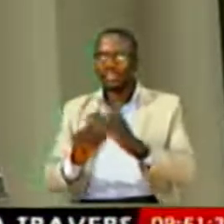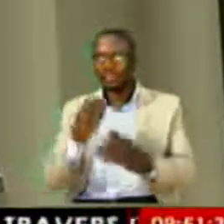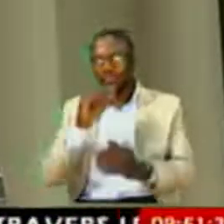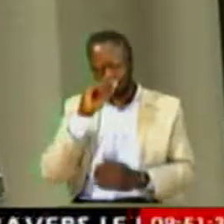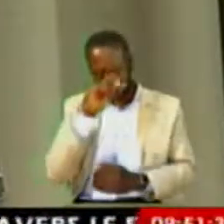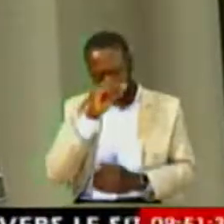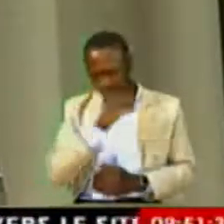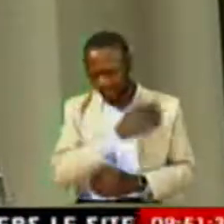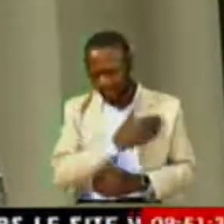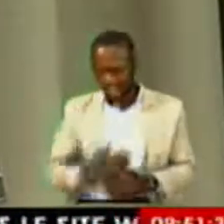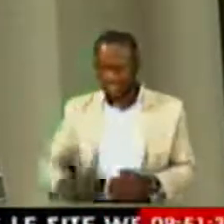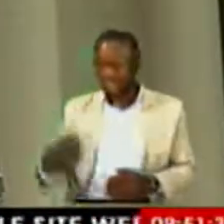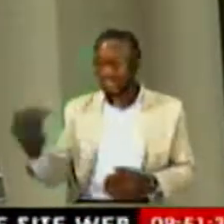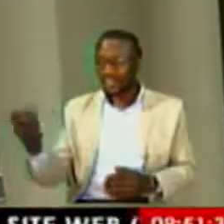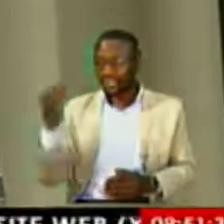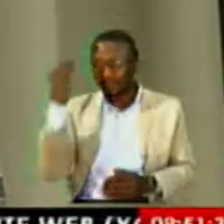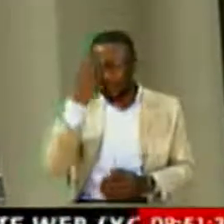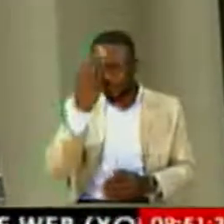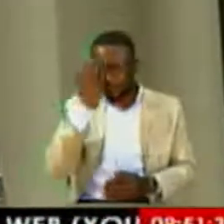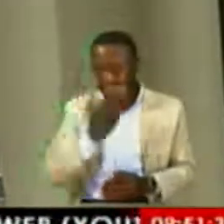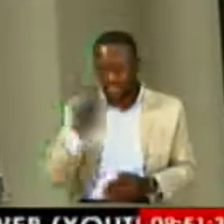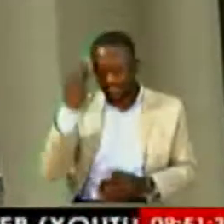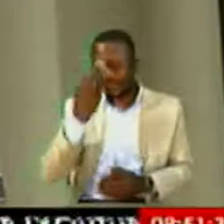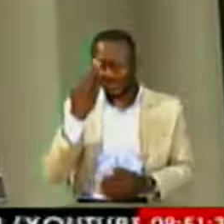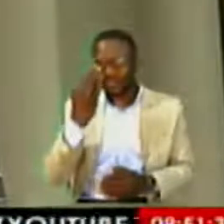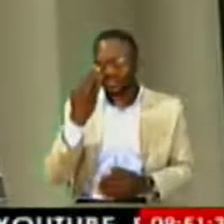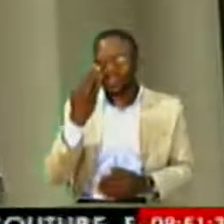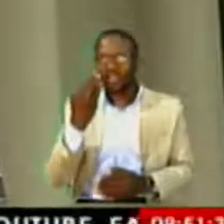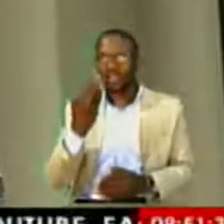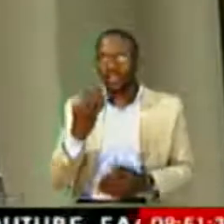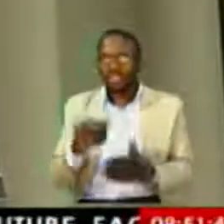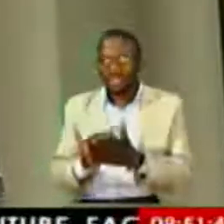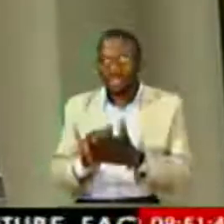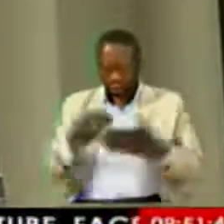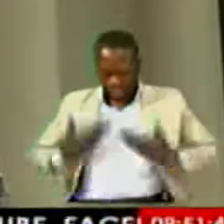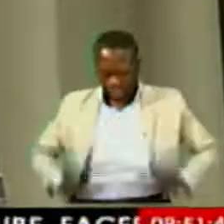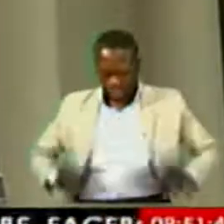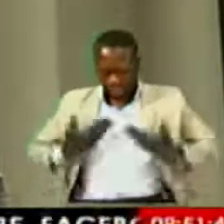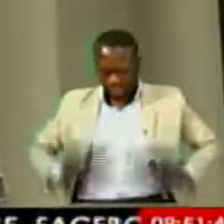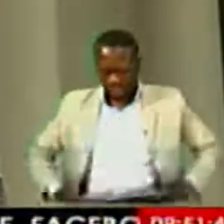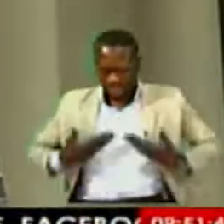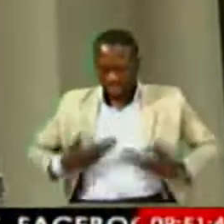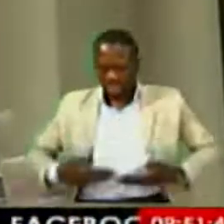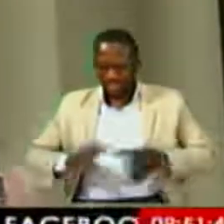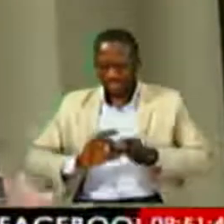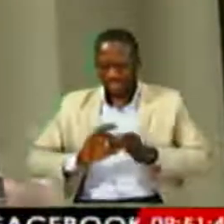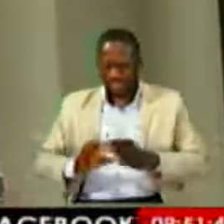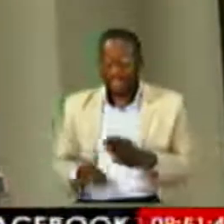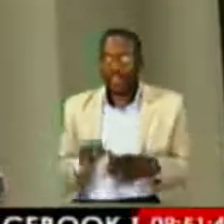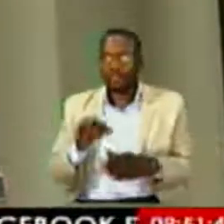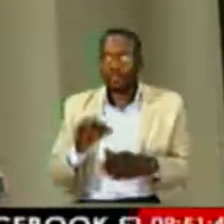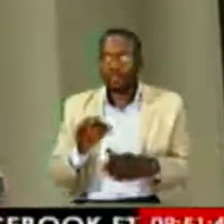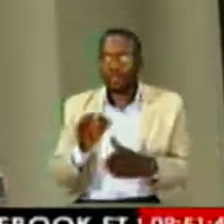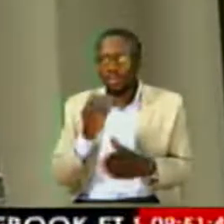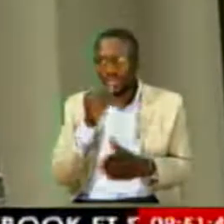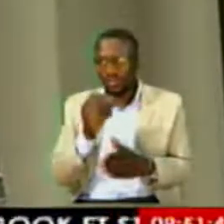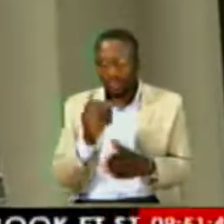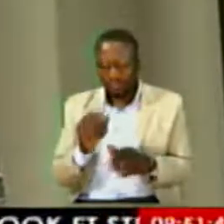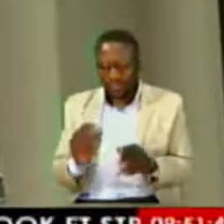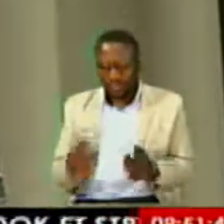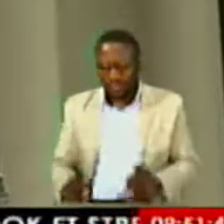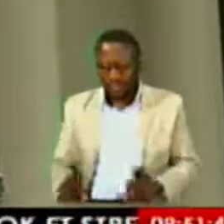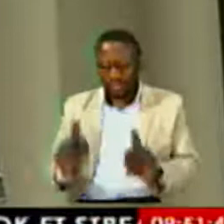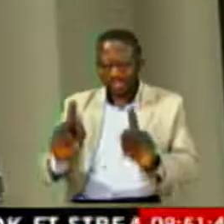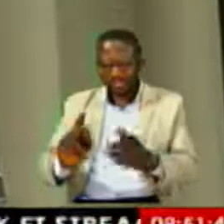forme visible, and that visible form, c'est un corps spirituel, is a spiritual body. Tout au long de l'Ancien Testament, all along the